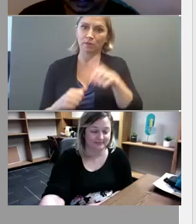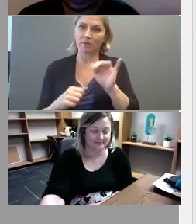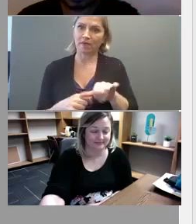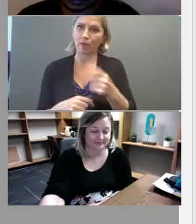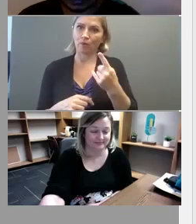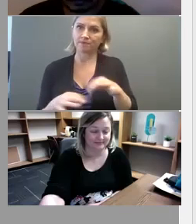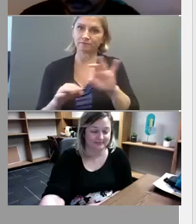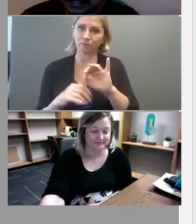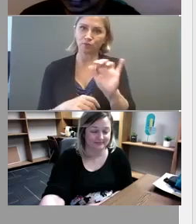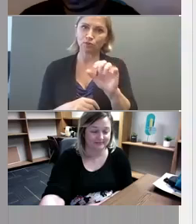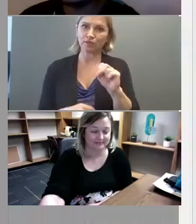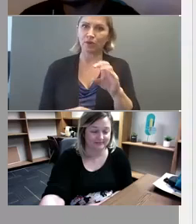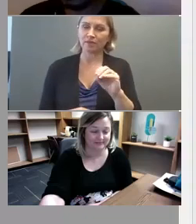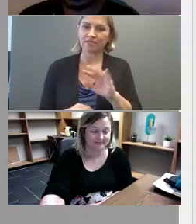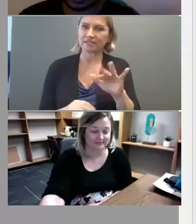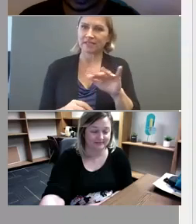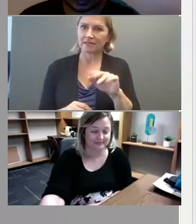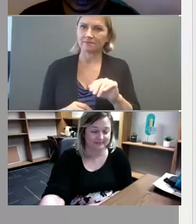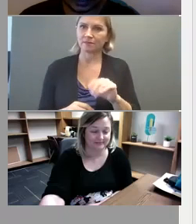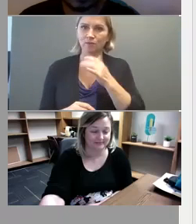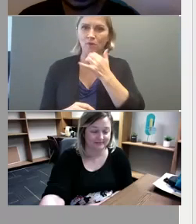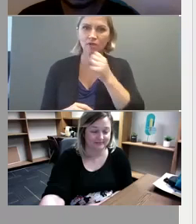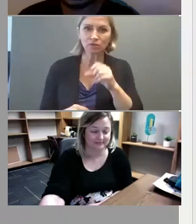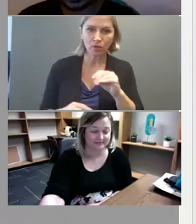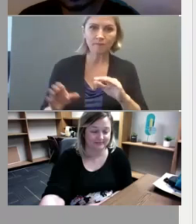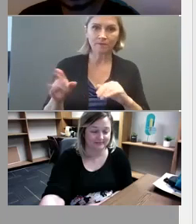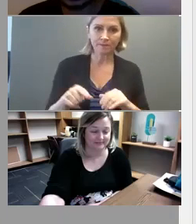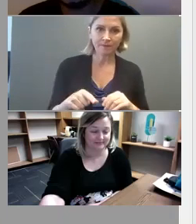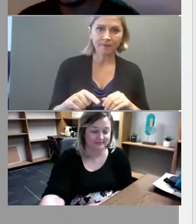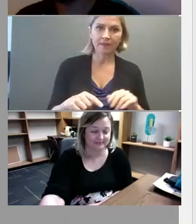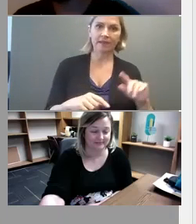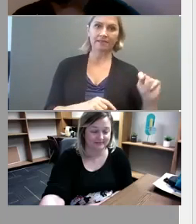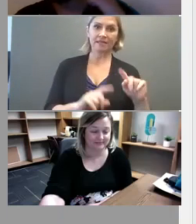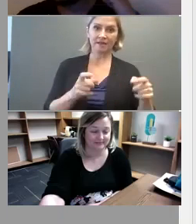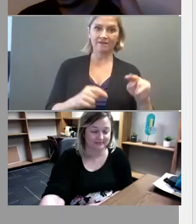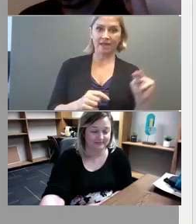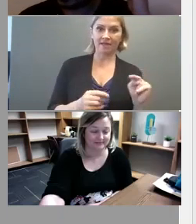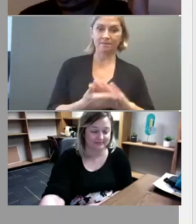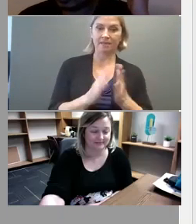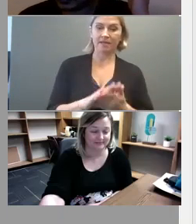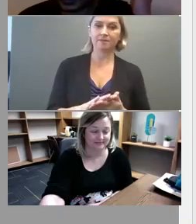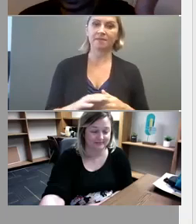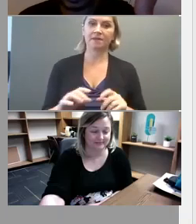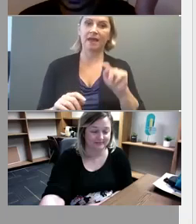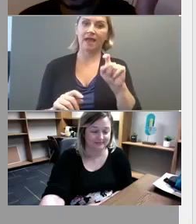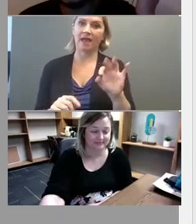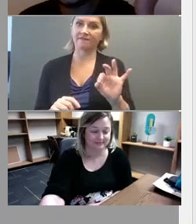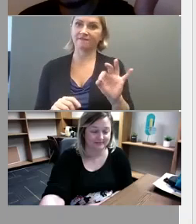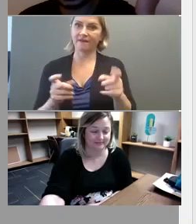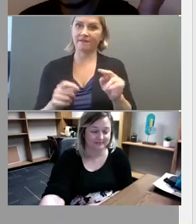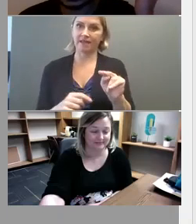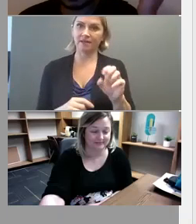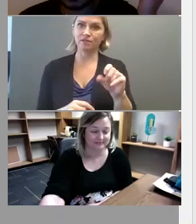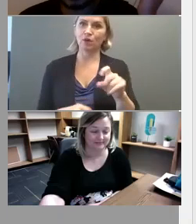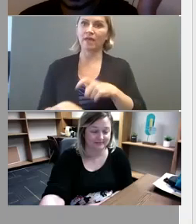type. So given this condition, and we'll look into this condition, then t of n becomes f of n, right? So the time